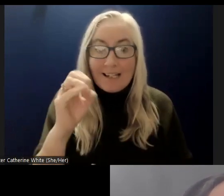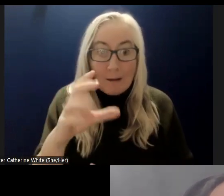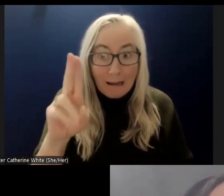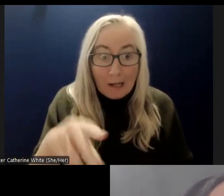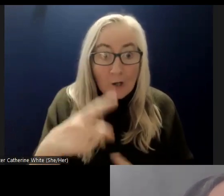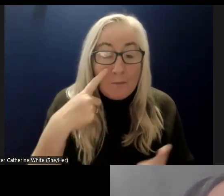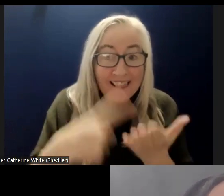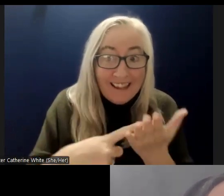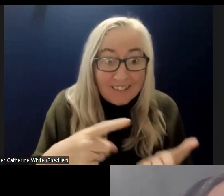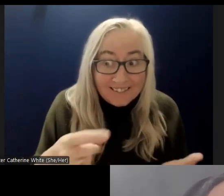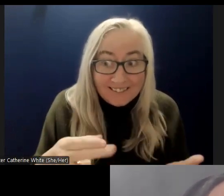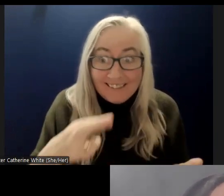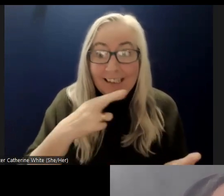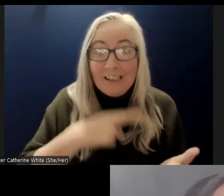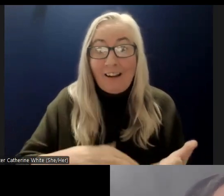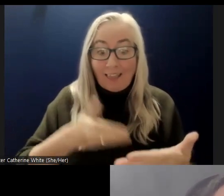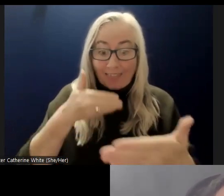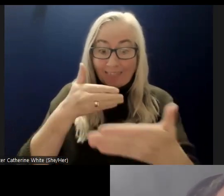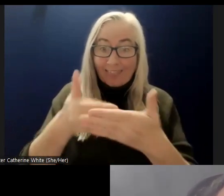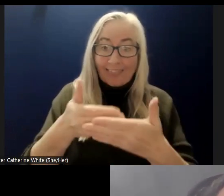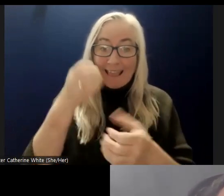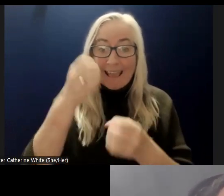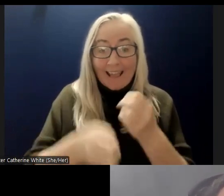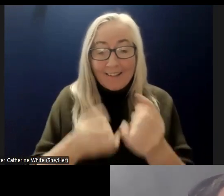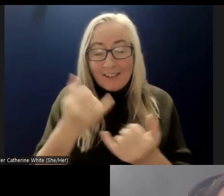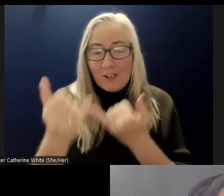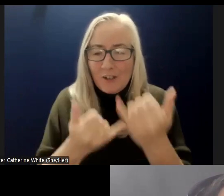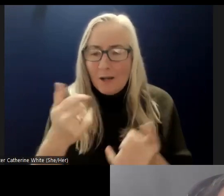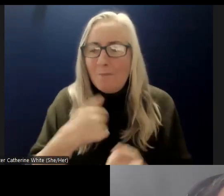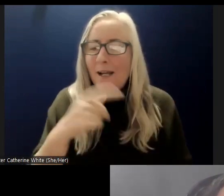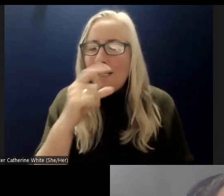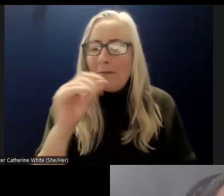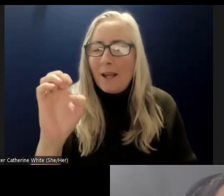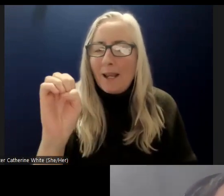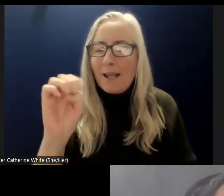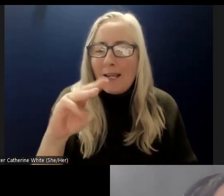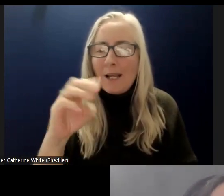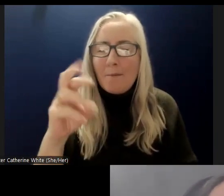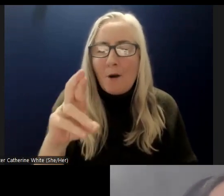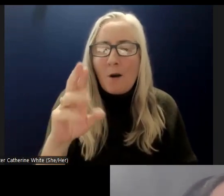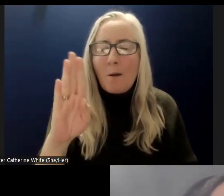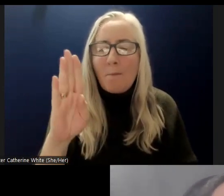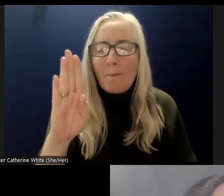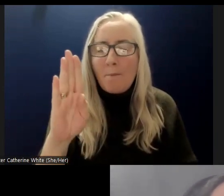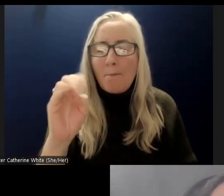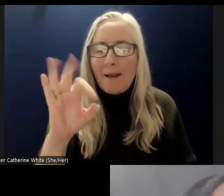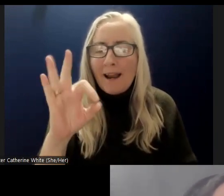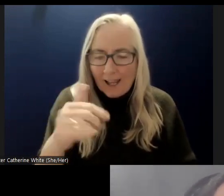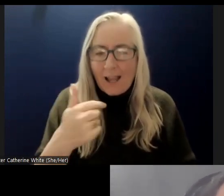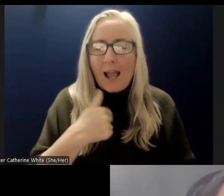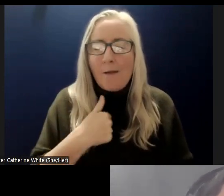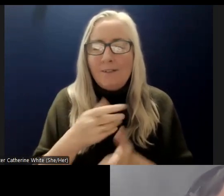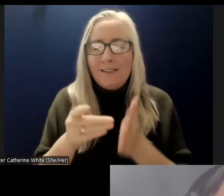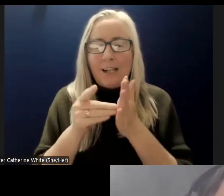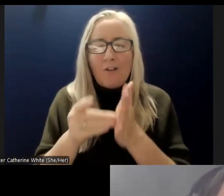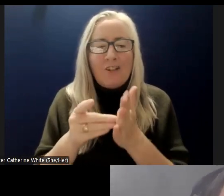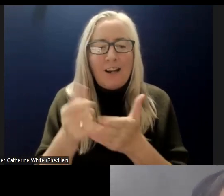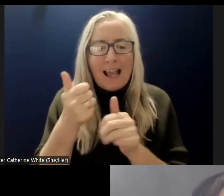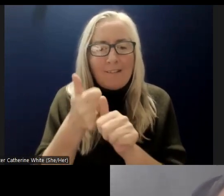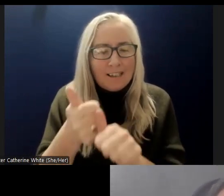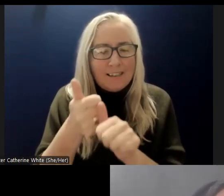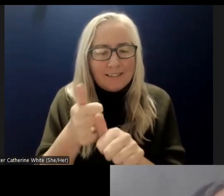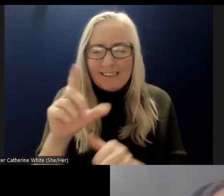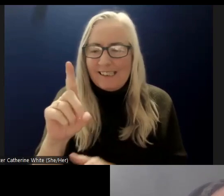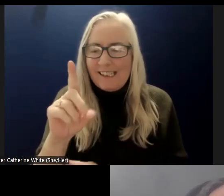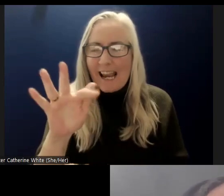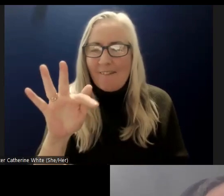We're nearly at year end. My name is Emer Begley. I'm the Director of Advocacy in DFI, and